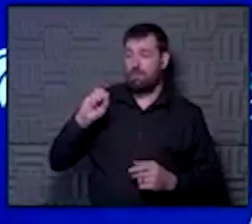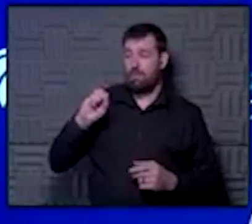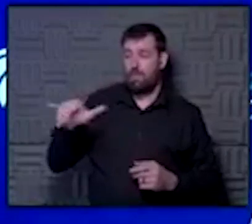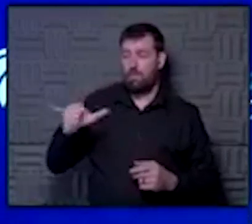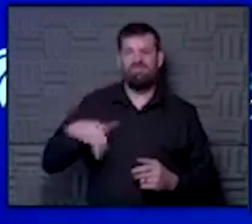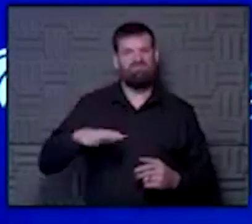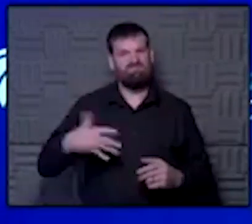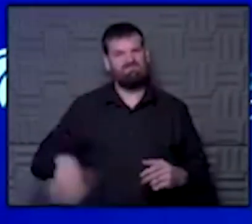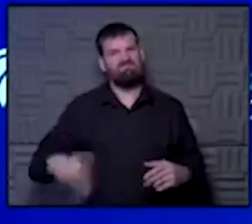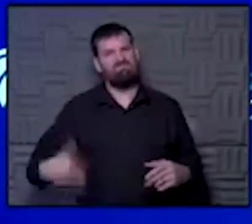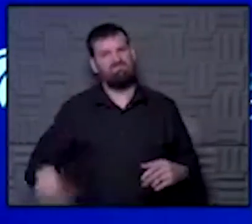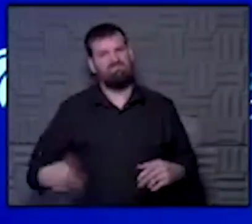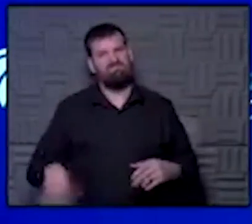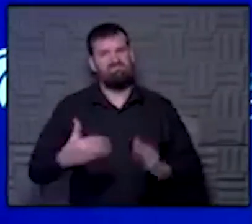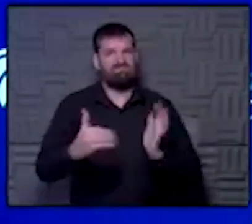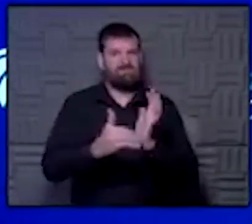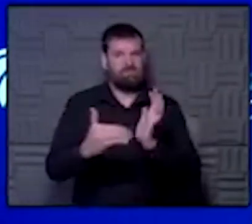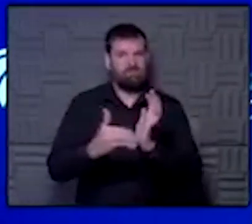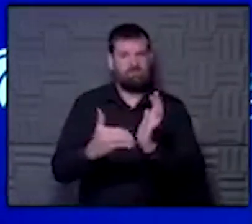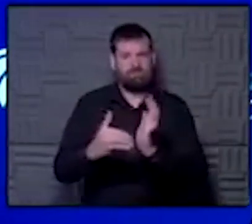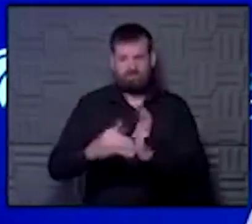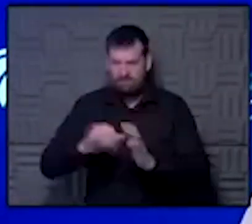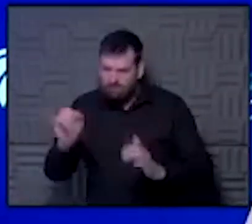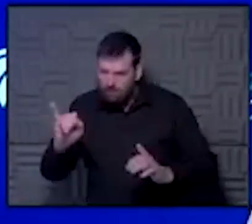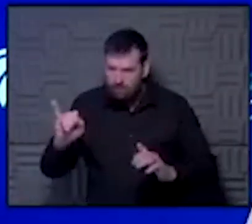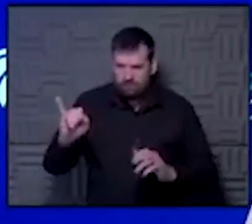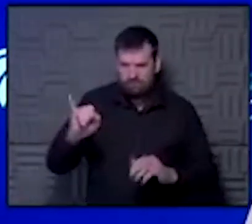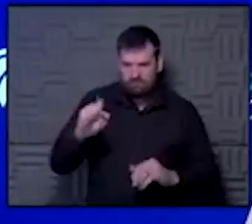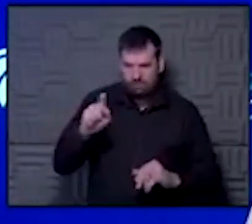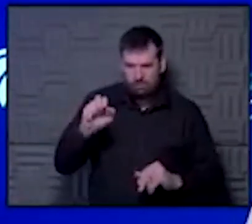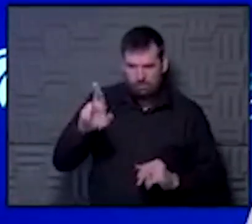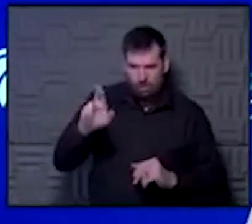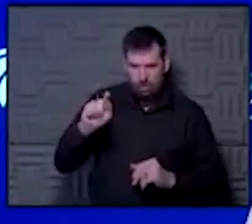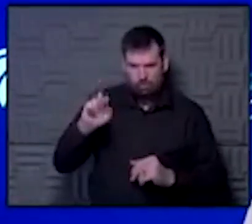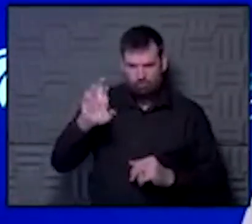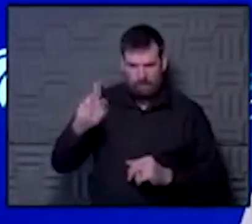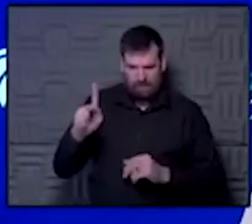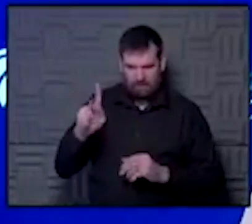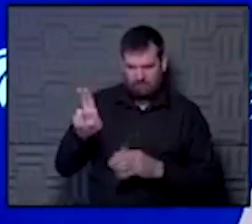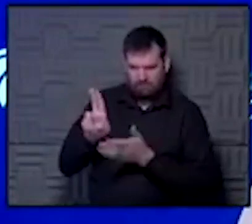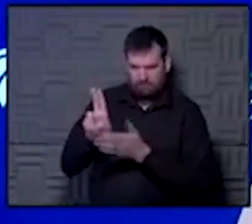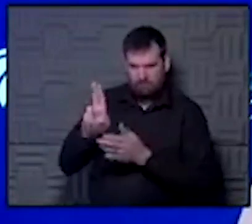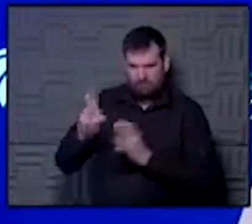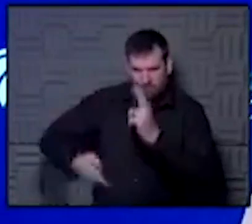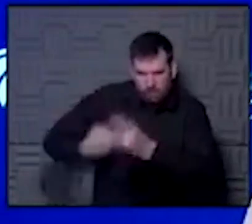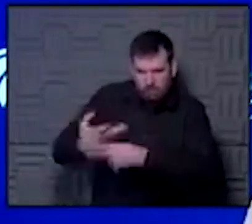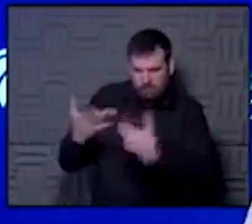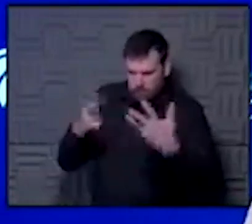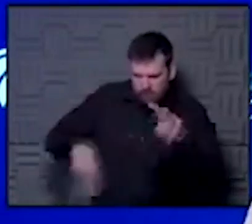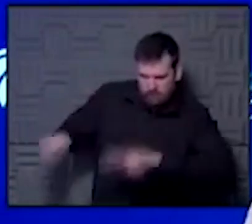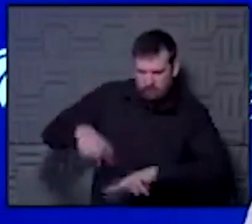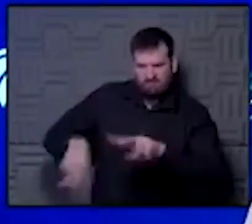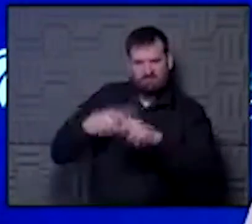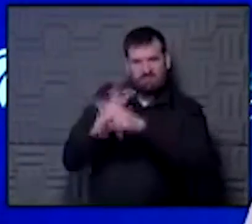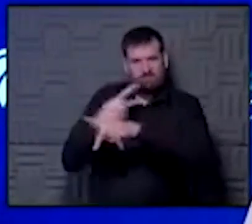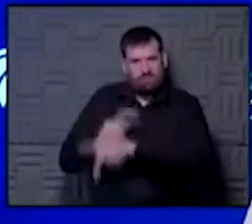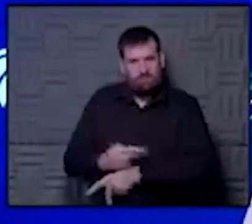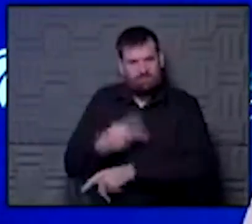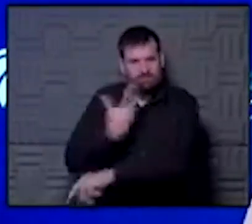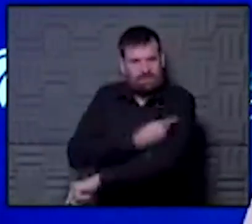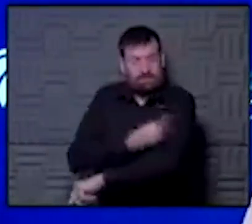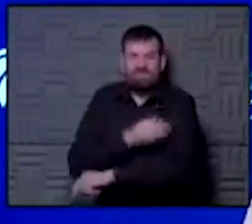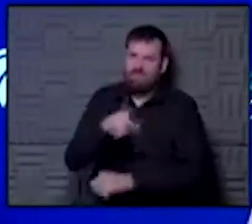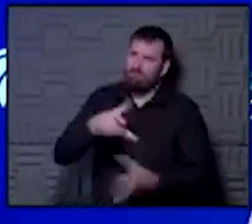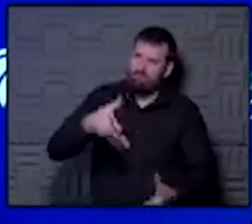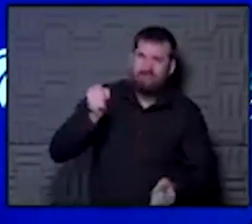physician that guy was, because there would be an infection in a Star Trek universe, and Dr. McCoy would synthesize a vaccine and treatment for it, and he had to do it